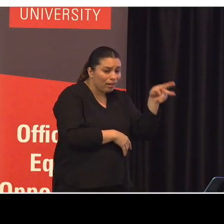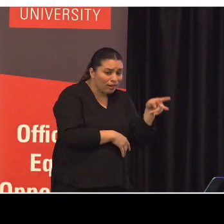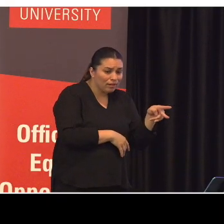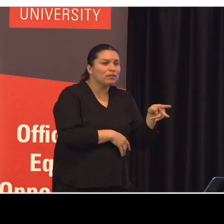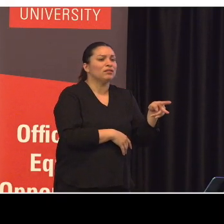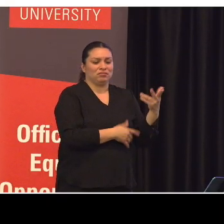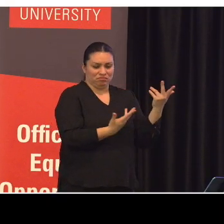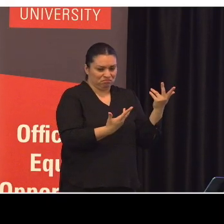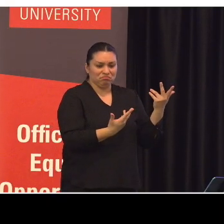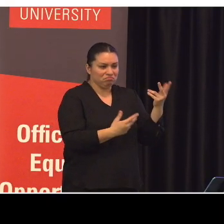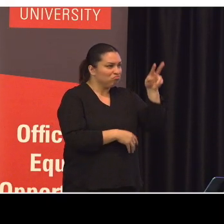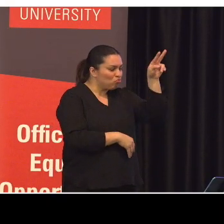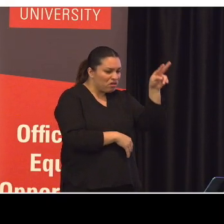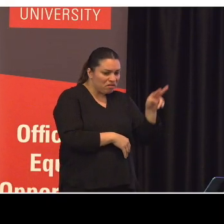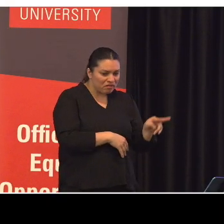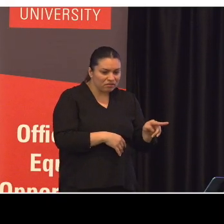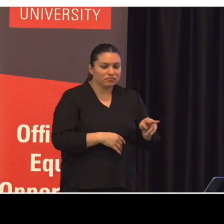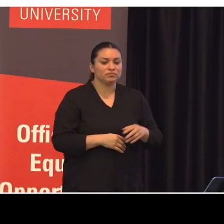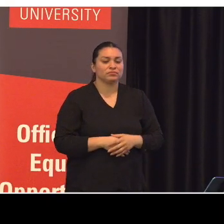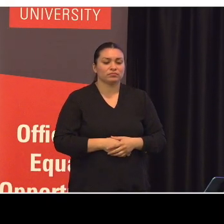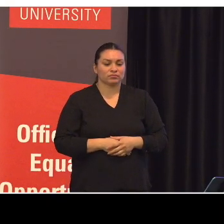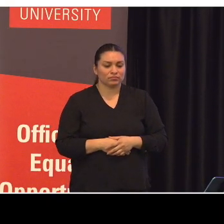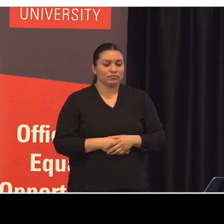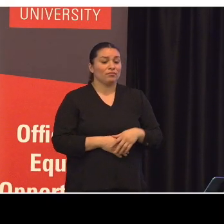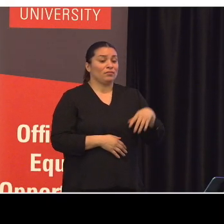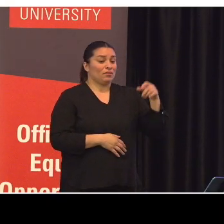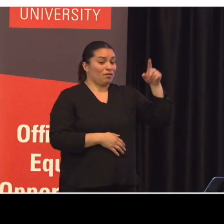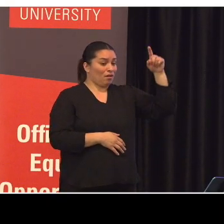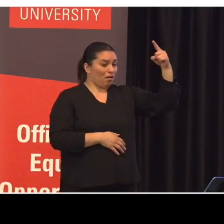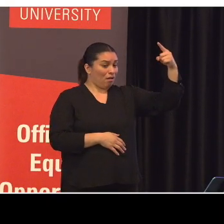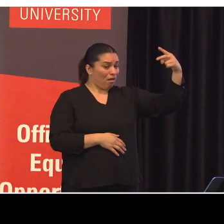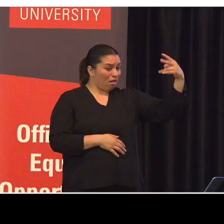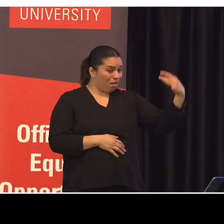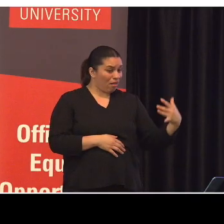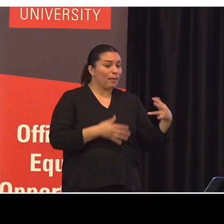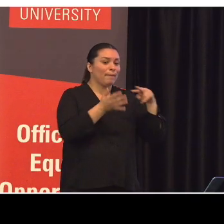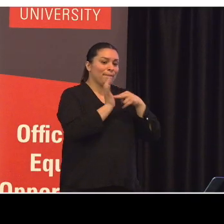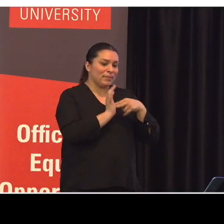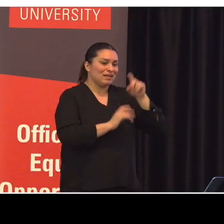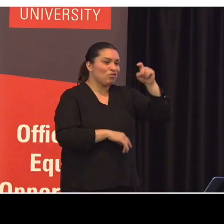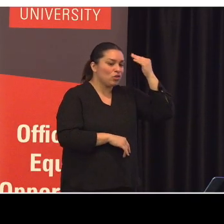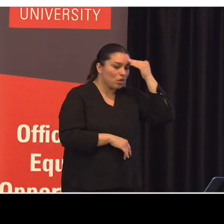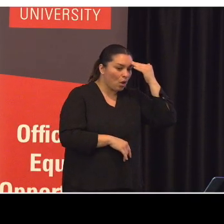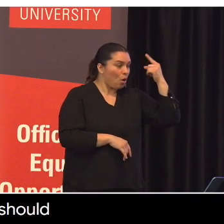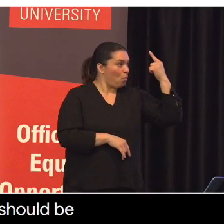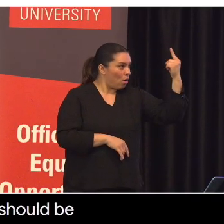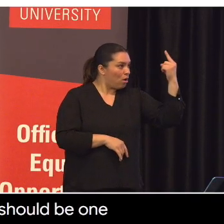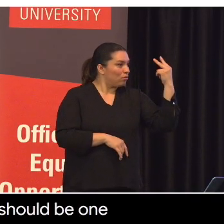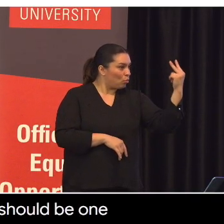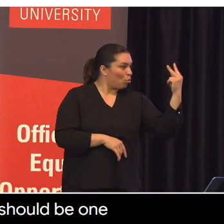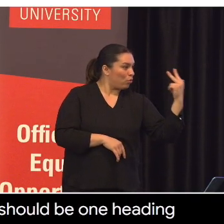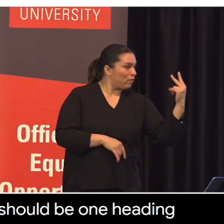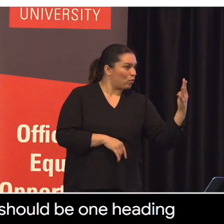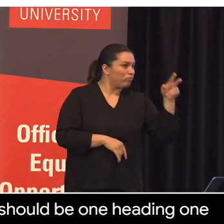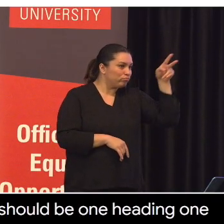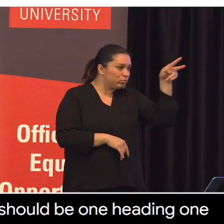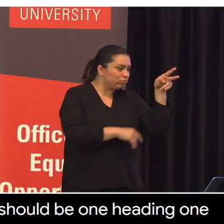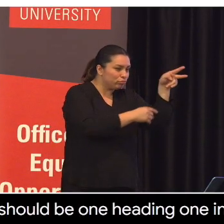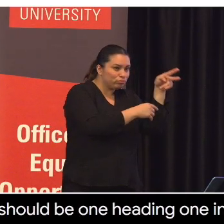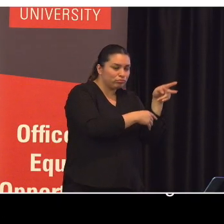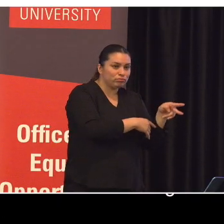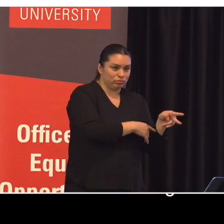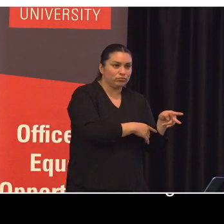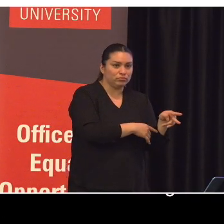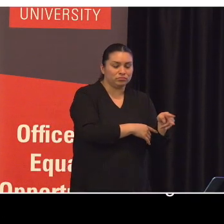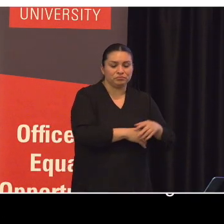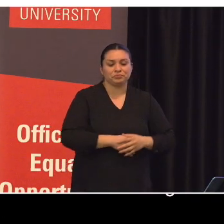about it. Think about the content like a hierarchical outline. When you think about headings, there should be one heading 1 in your